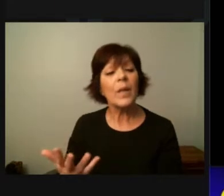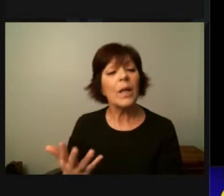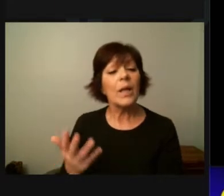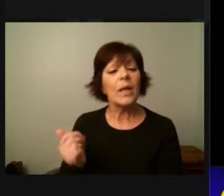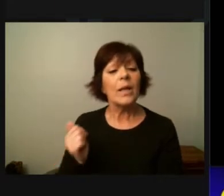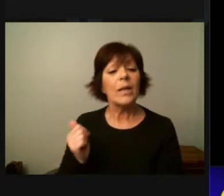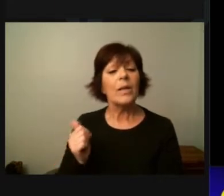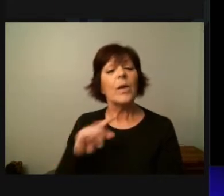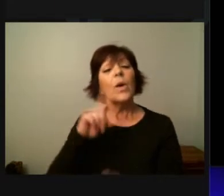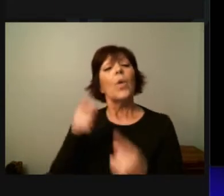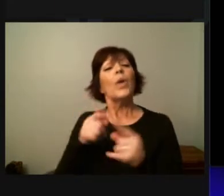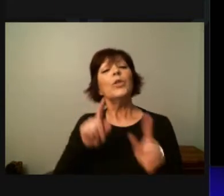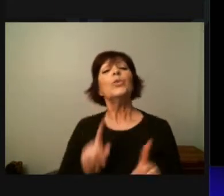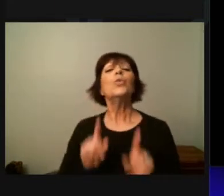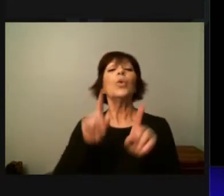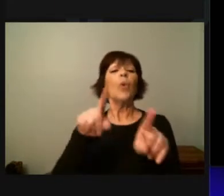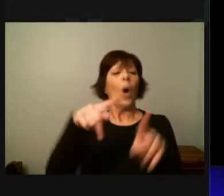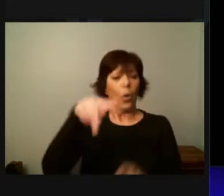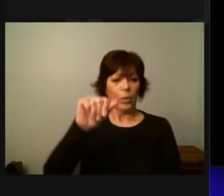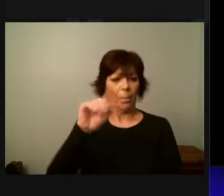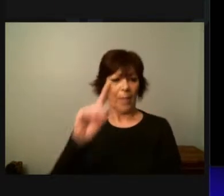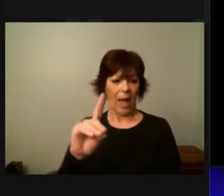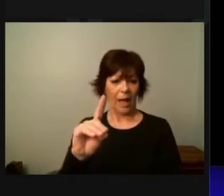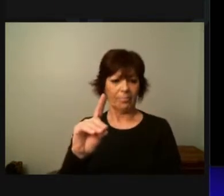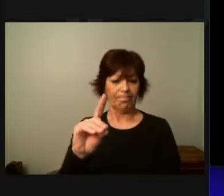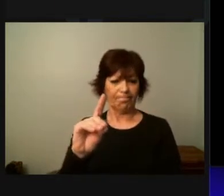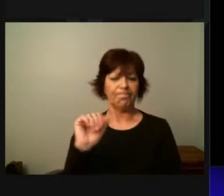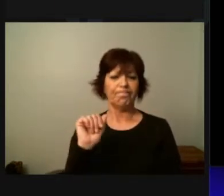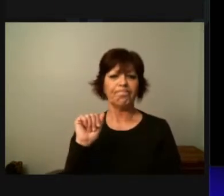So when you go into a pod,